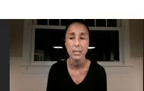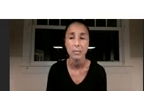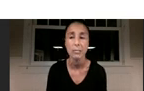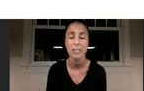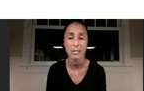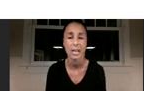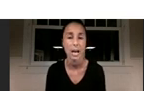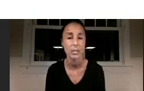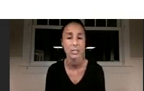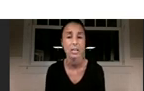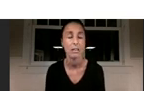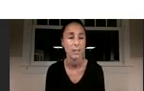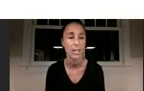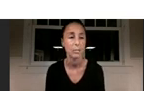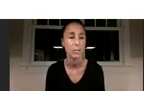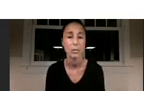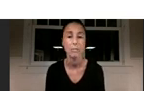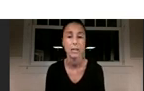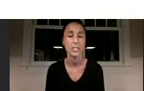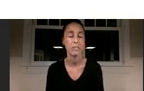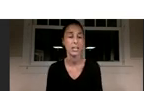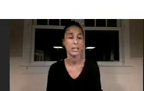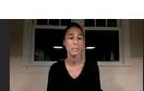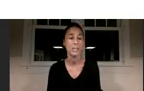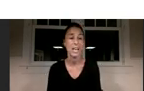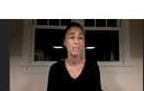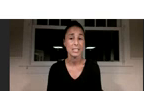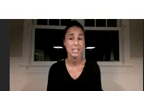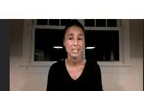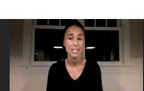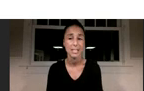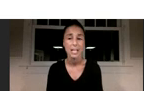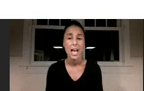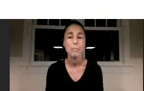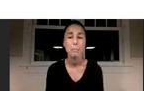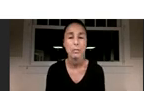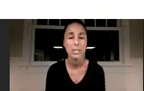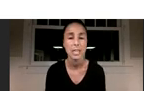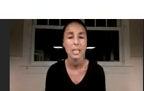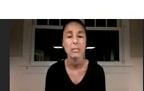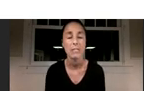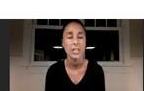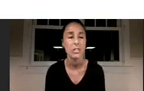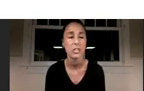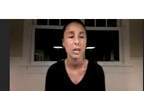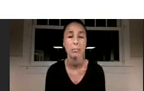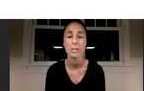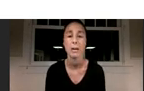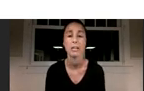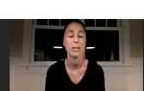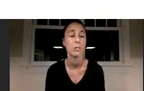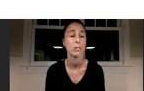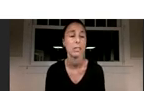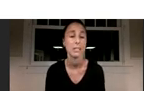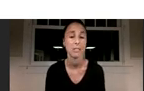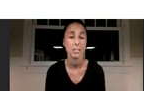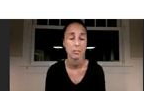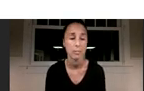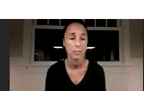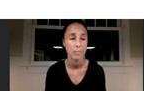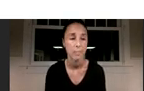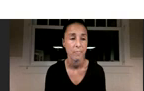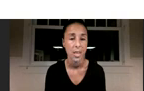a continuum of housing options that are available to a range of incomes and residents, and promotes its inclusivity and shared prosperity